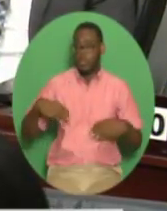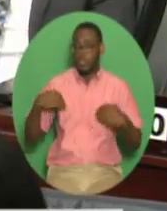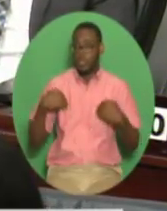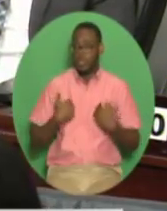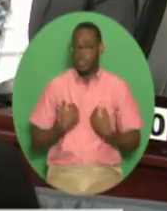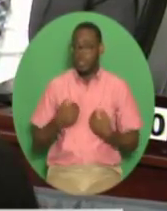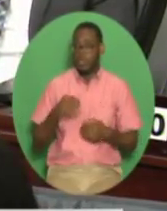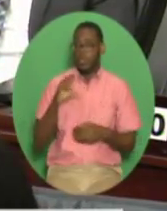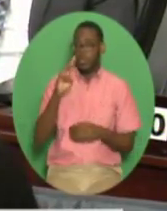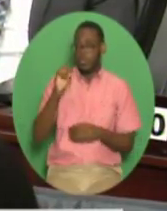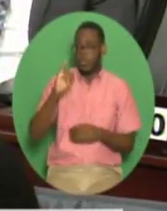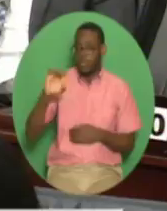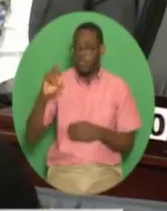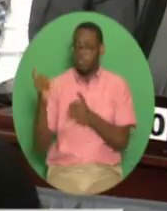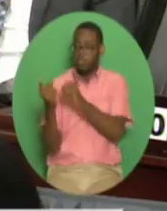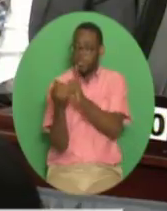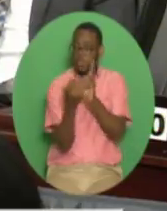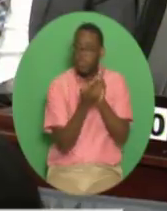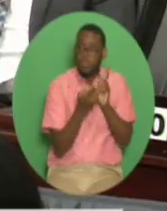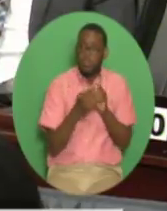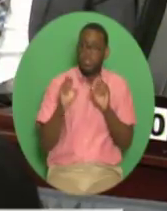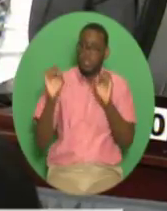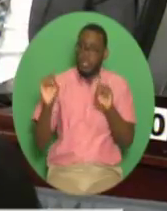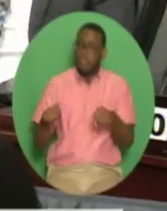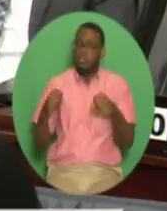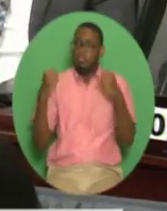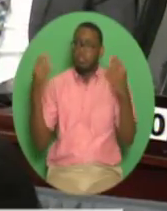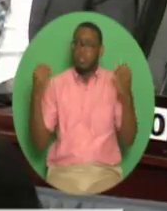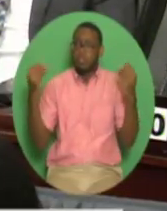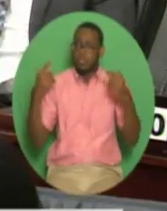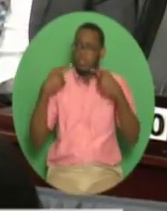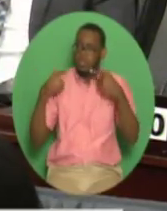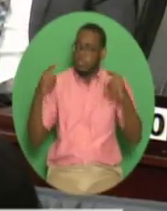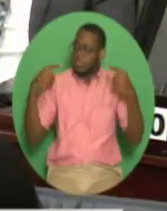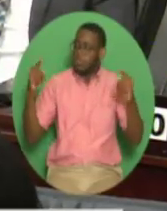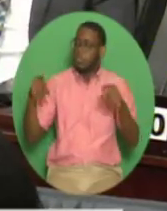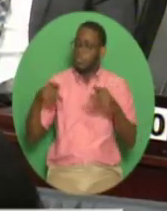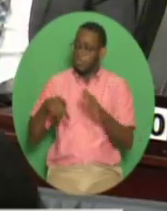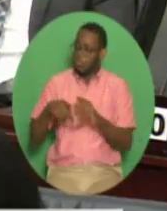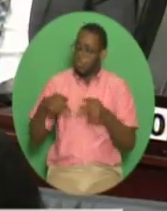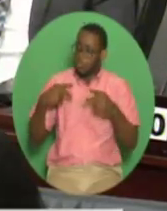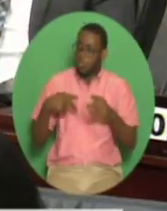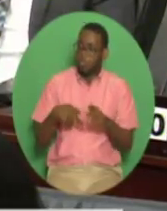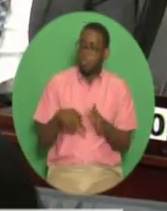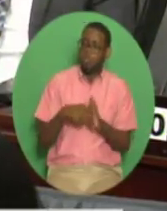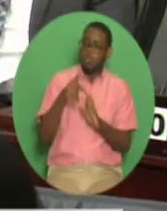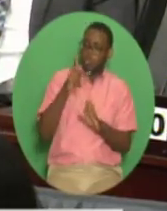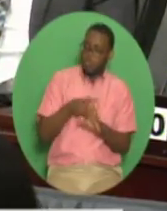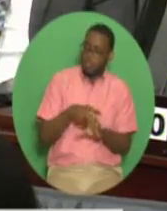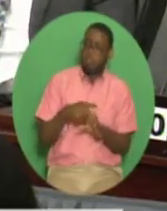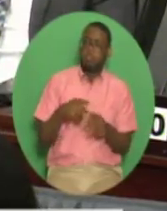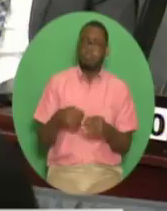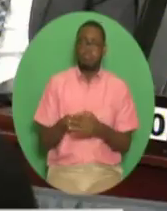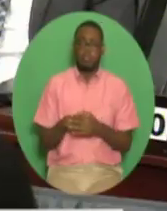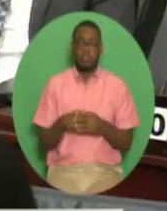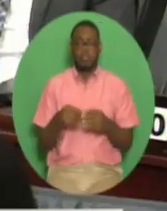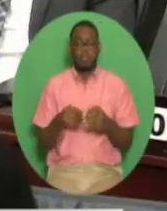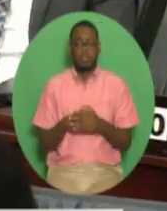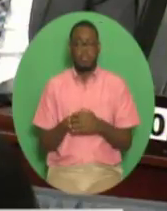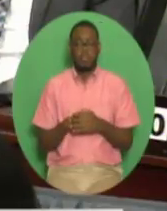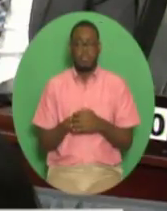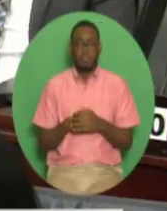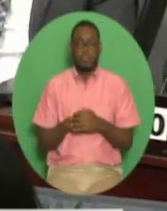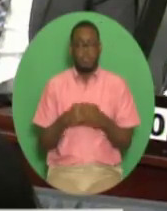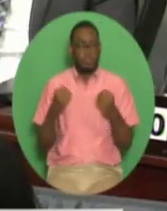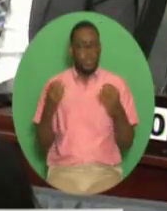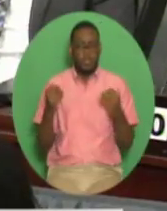told of the success of all these programs. A number of our students have been able to benefit from